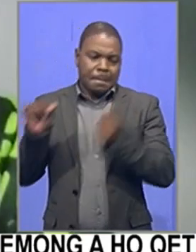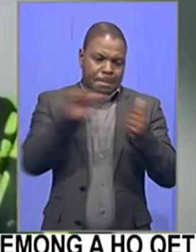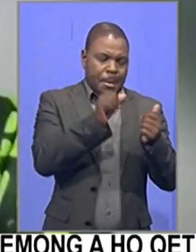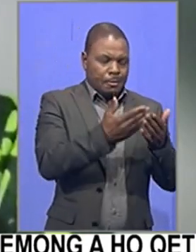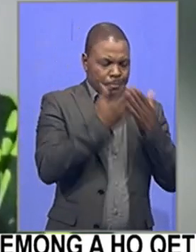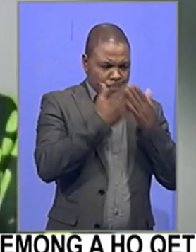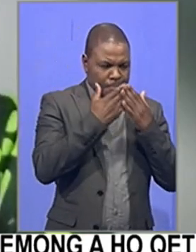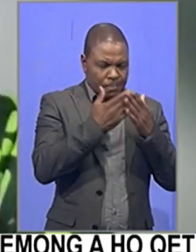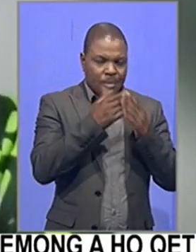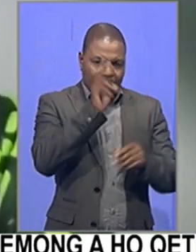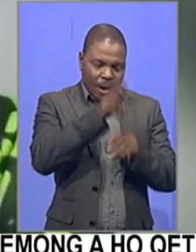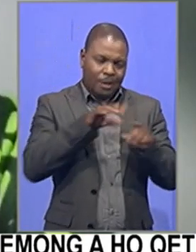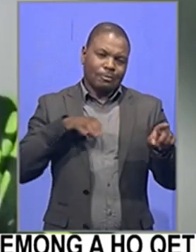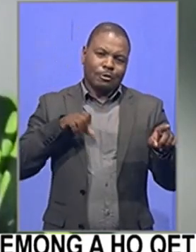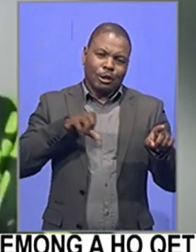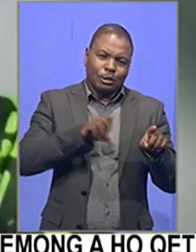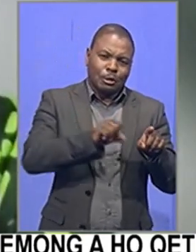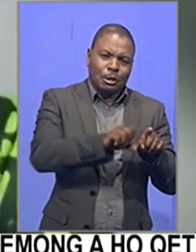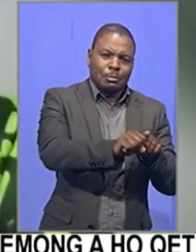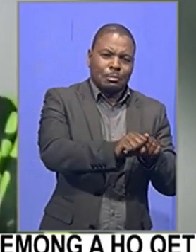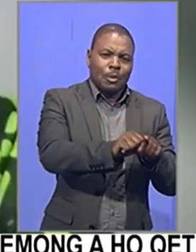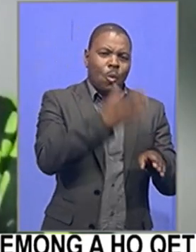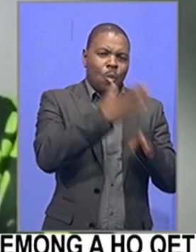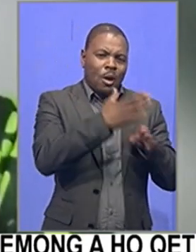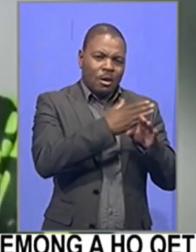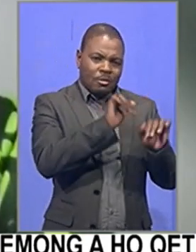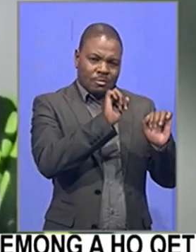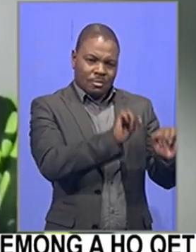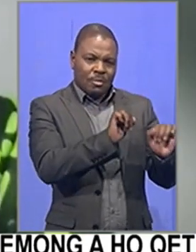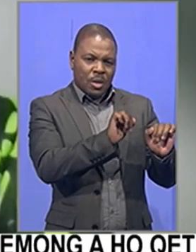on the work